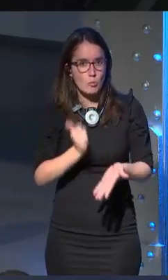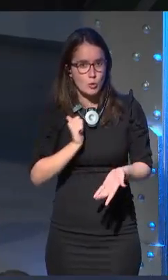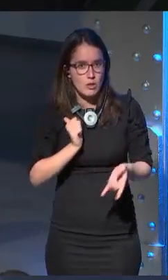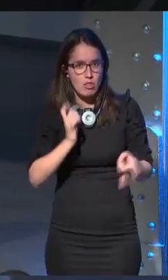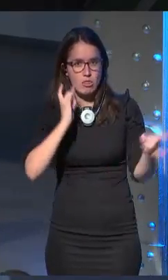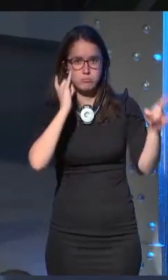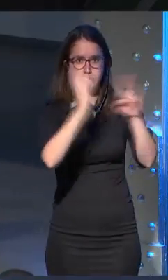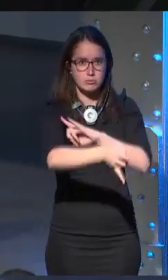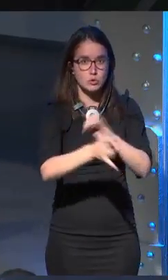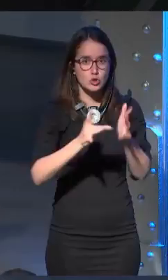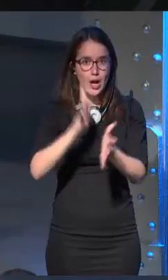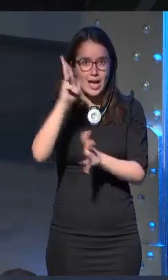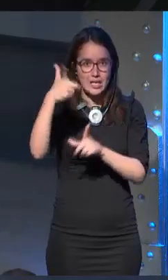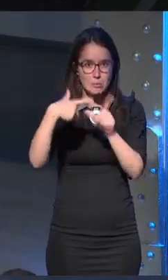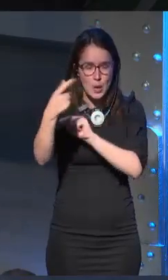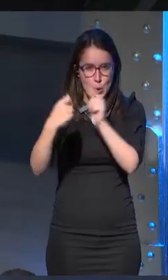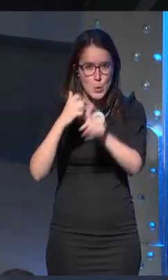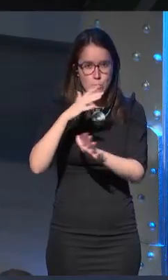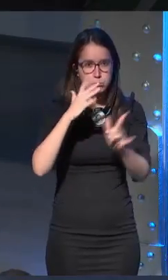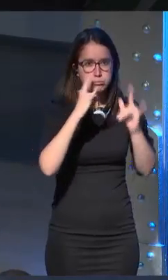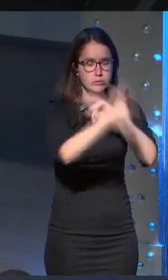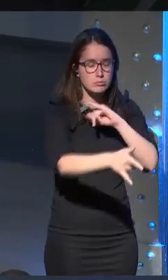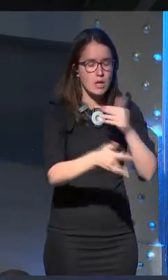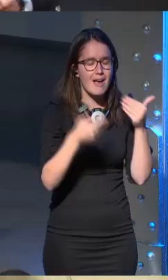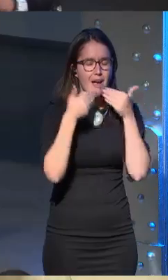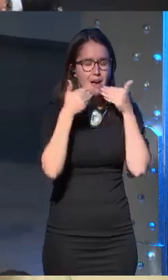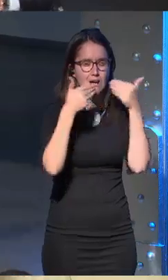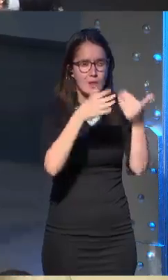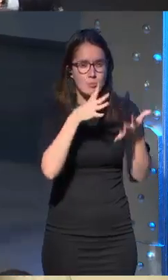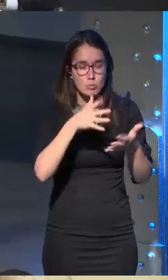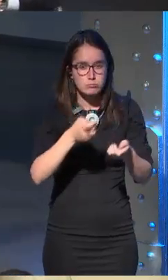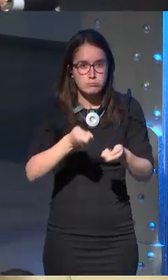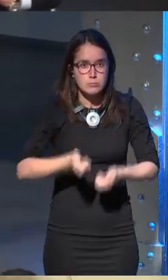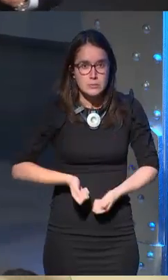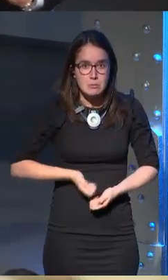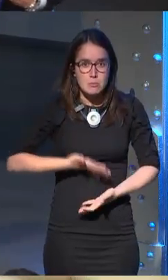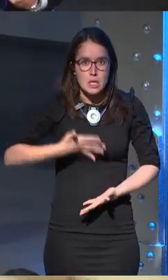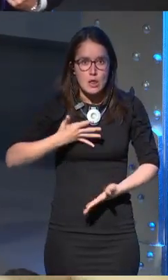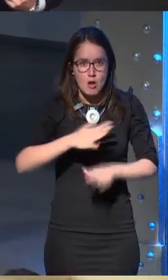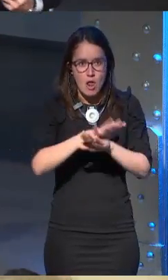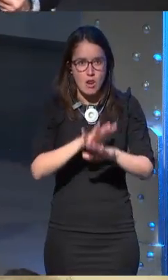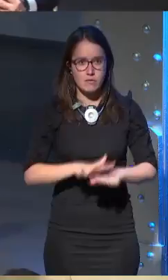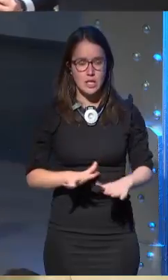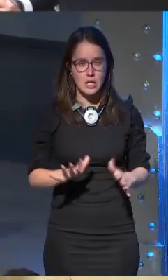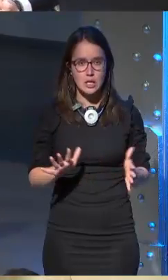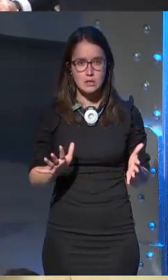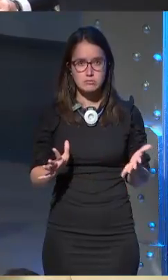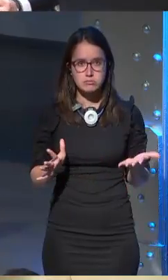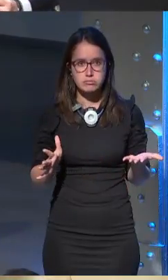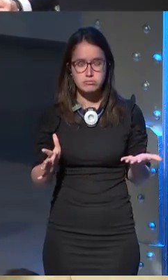him for his inspiration that allowed me to do what I was able to